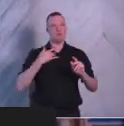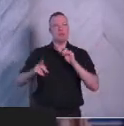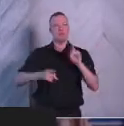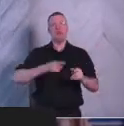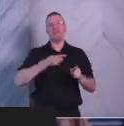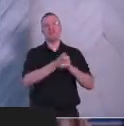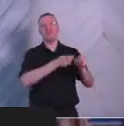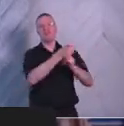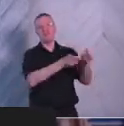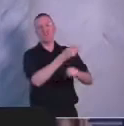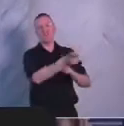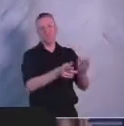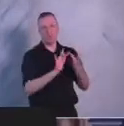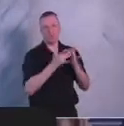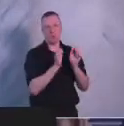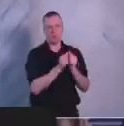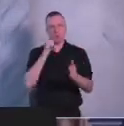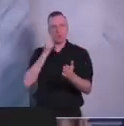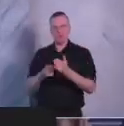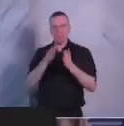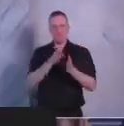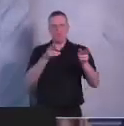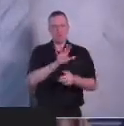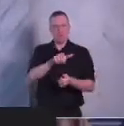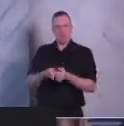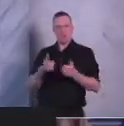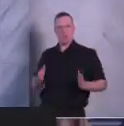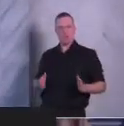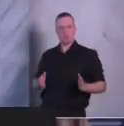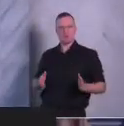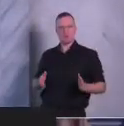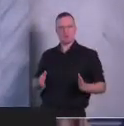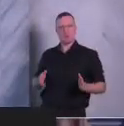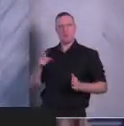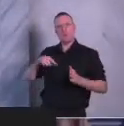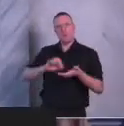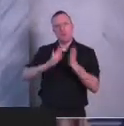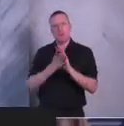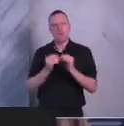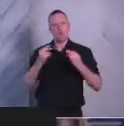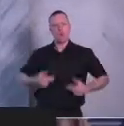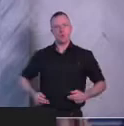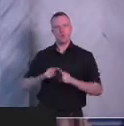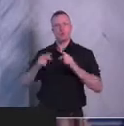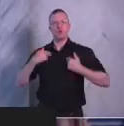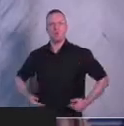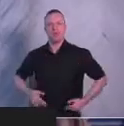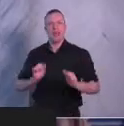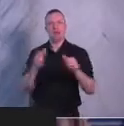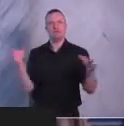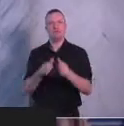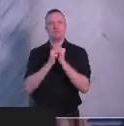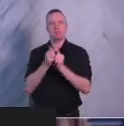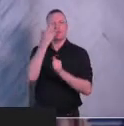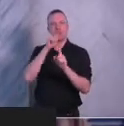out on it without realizing that there's a human being behind that, and we can be more human to humans by being together face to